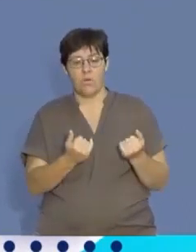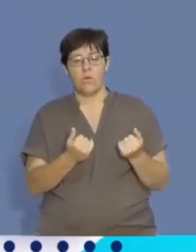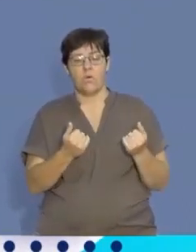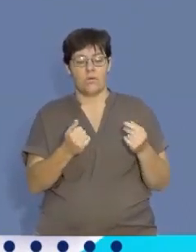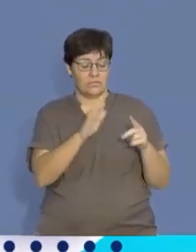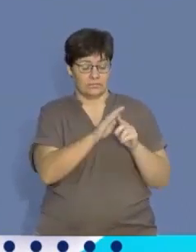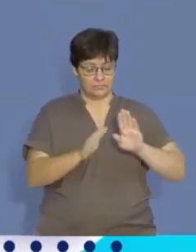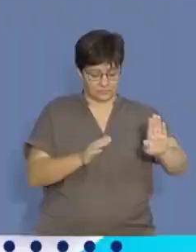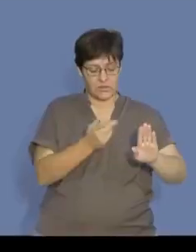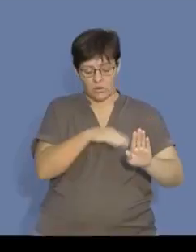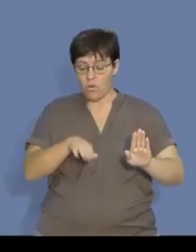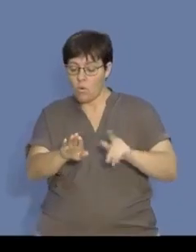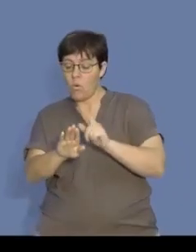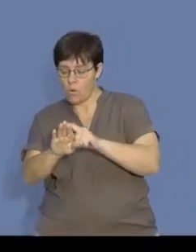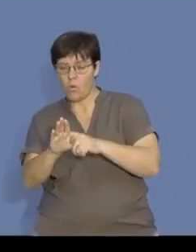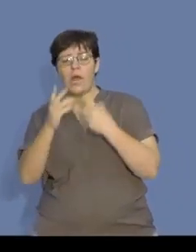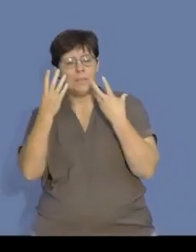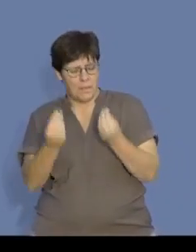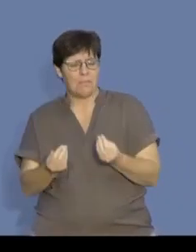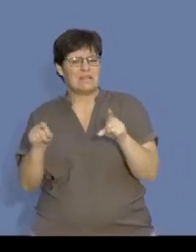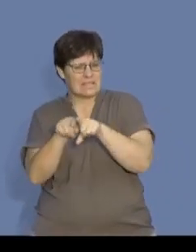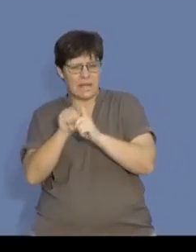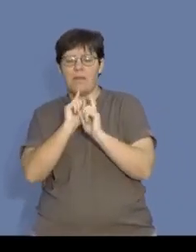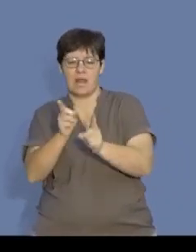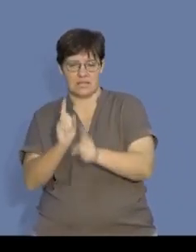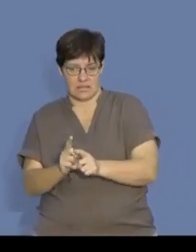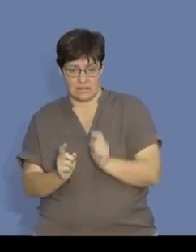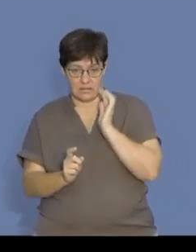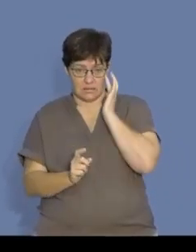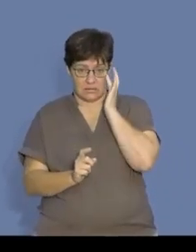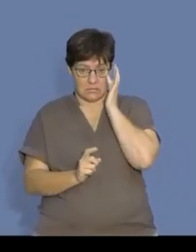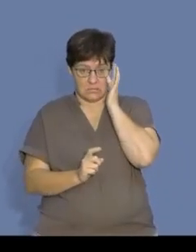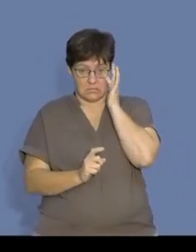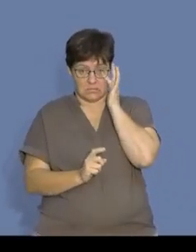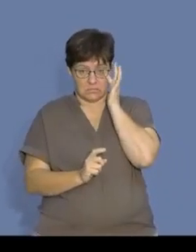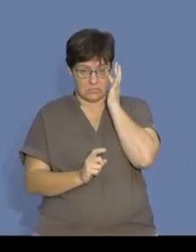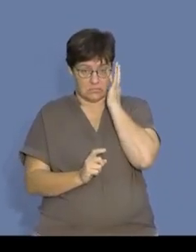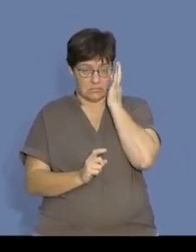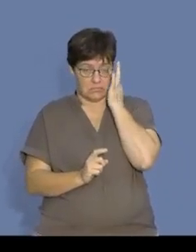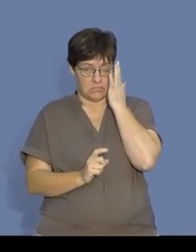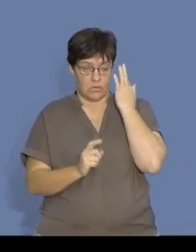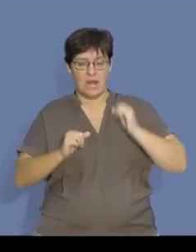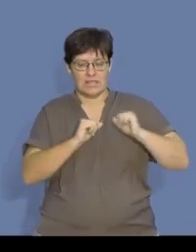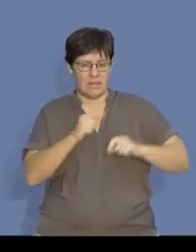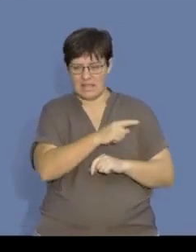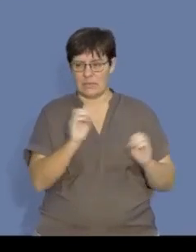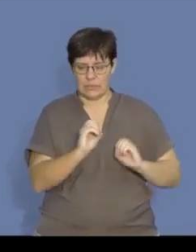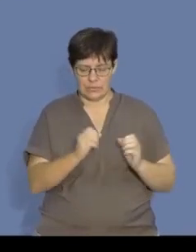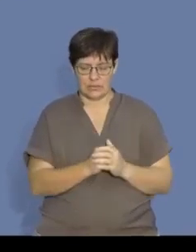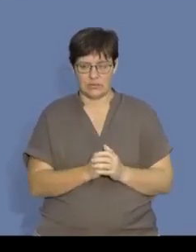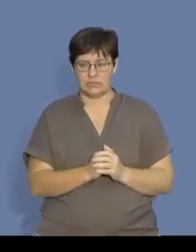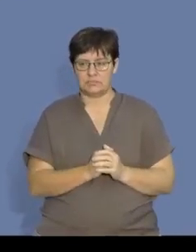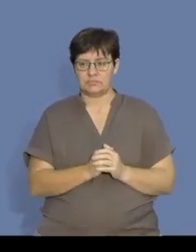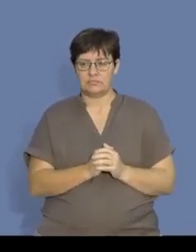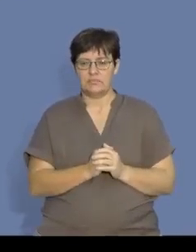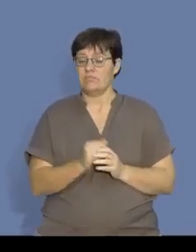the exact same answer. So let me just go back to the information because I don't have space to write on that page or on that